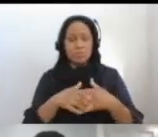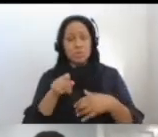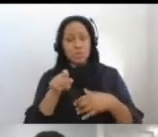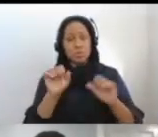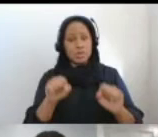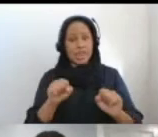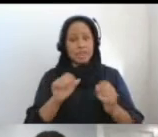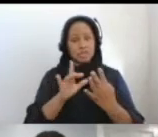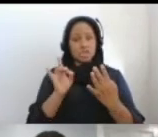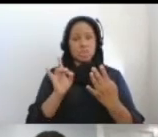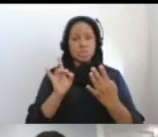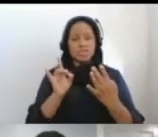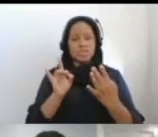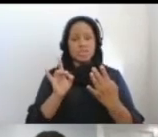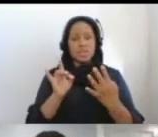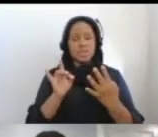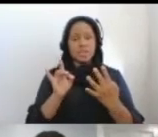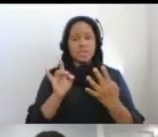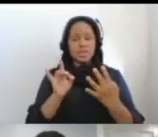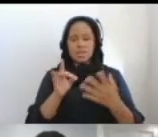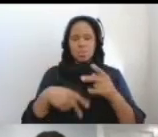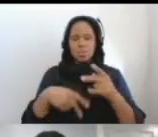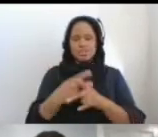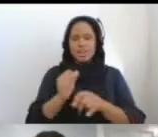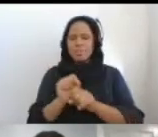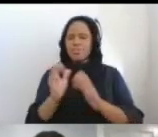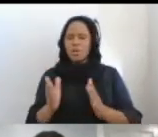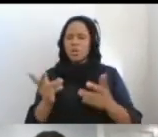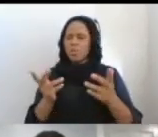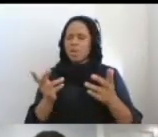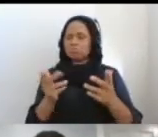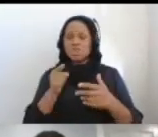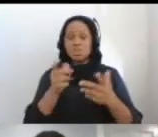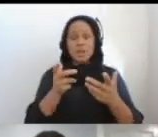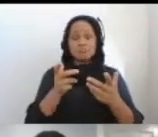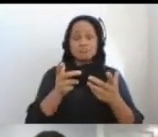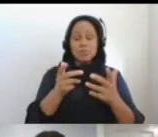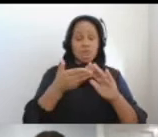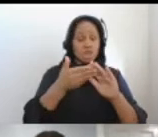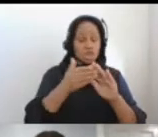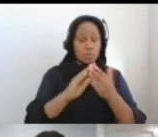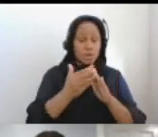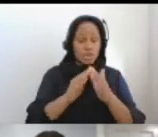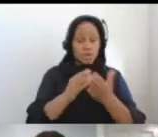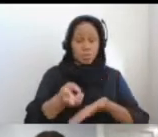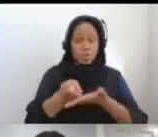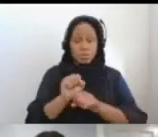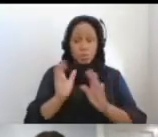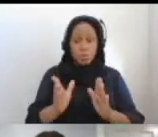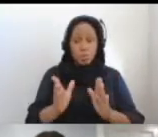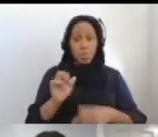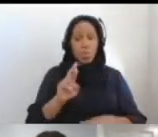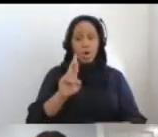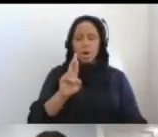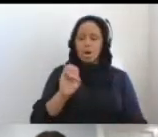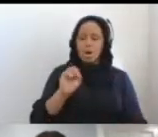choose um, what type of worker you want, whether you want a community habilitation worker or if you want a respite worker.